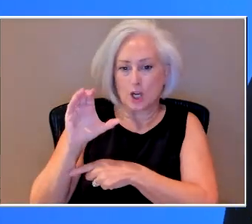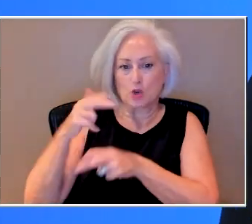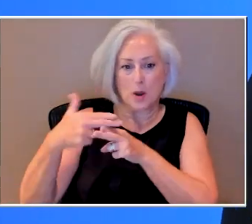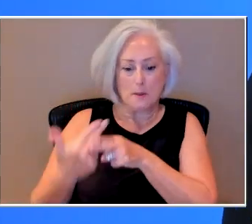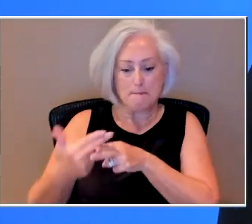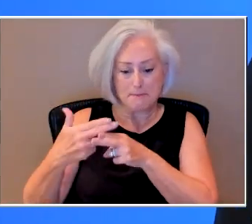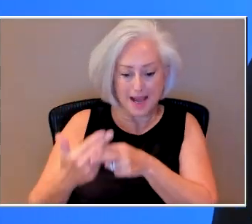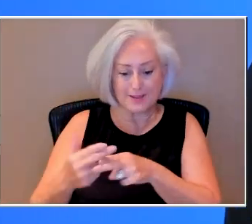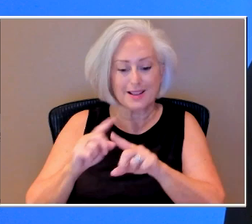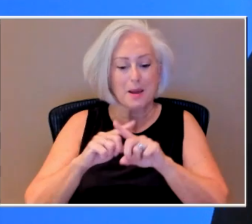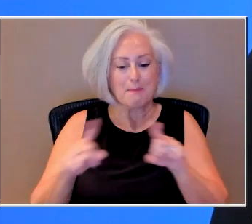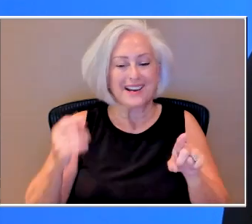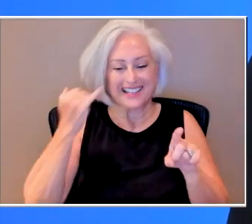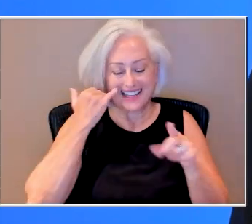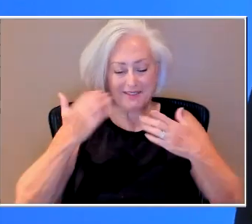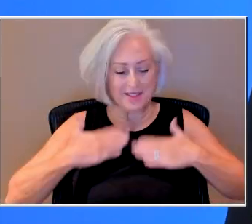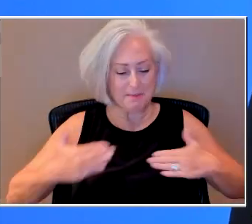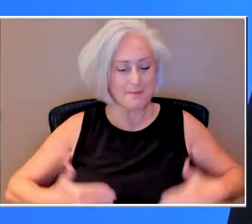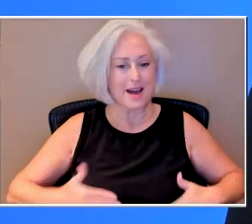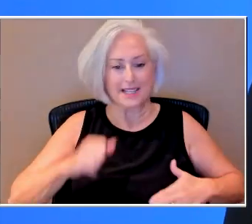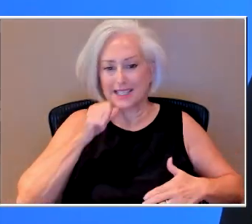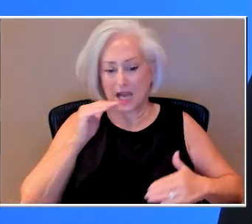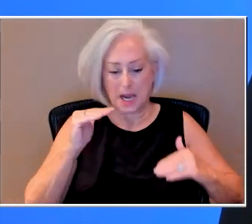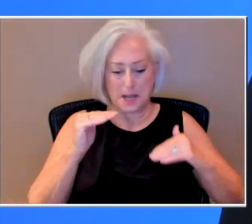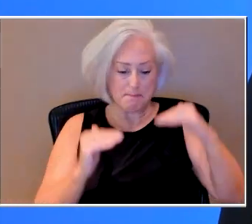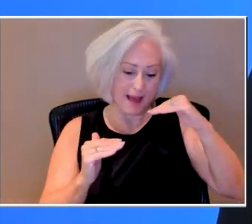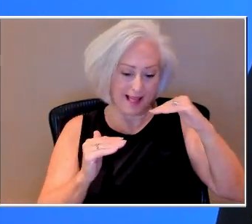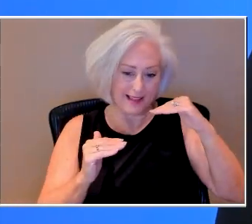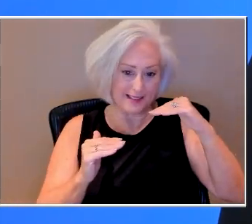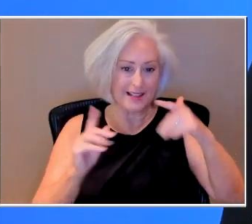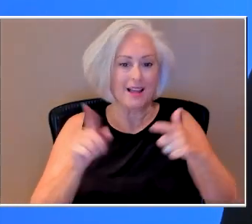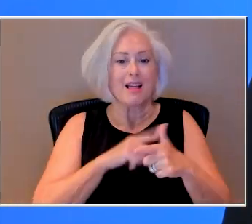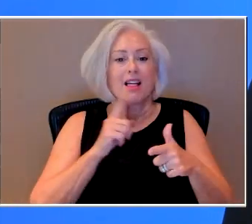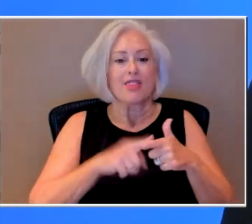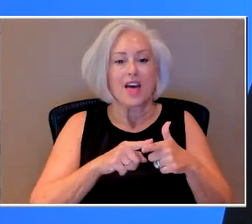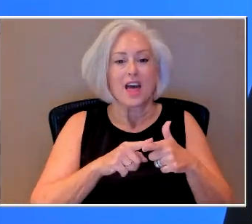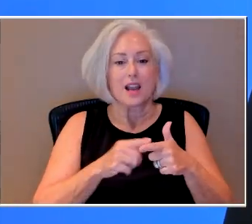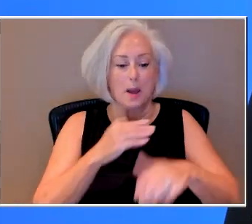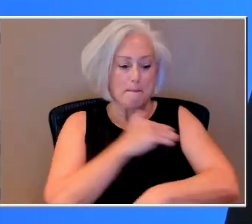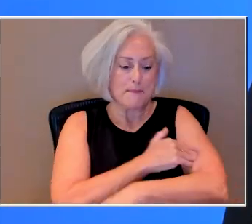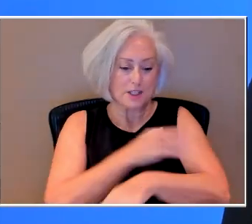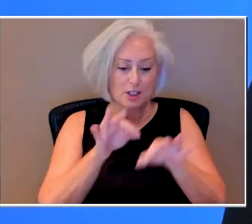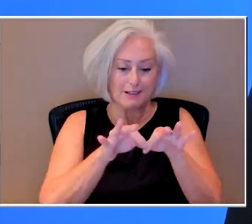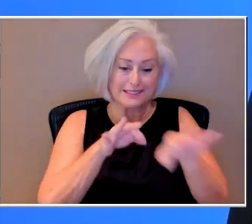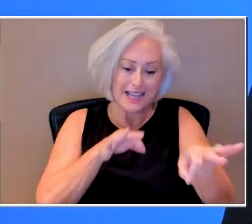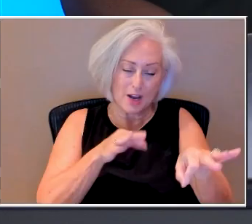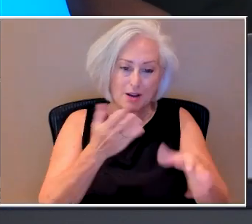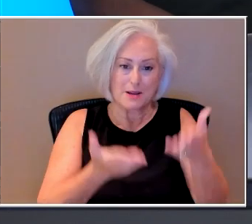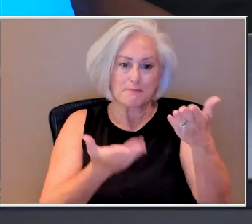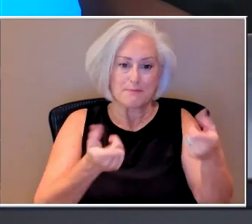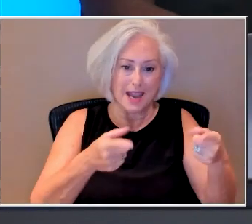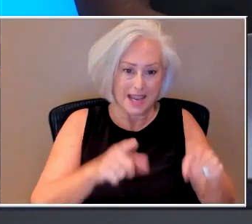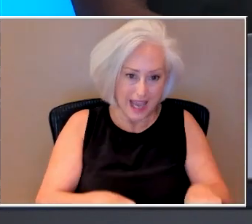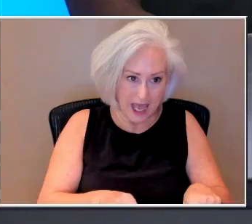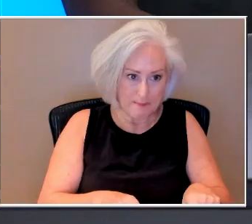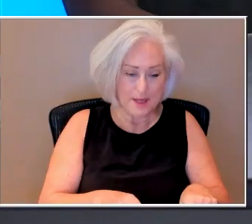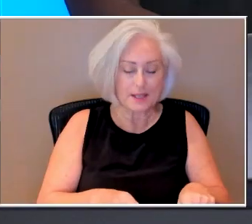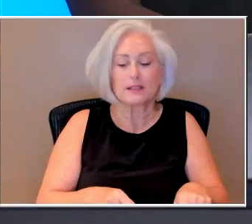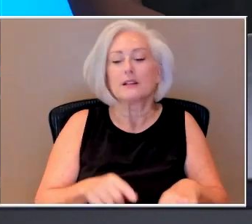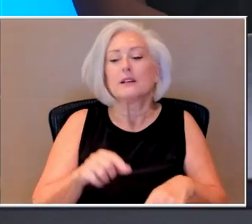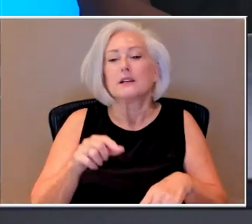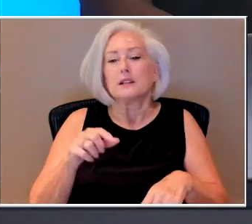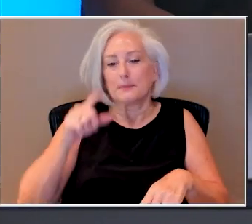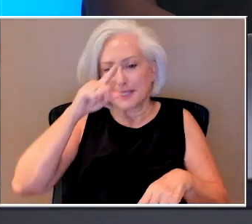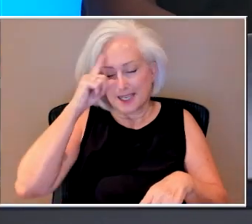muscle strain or muscle tear, then that 600-pound squat is worthless. Yeah, and it's going to hurt you. It's going to hurt you. So balance over